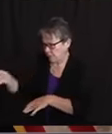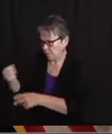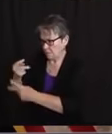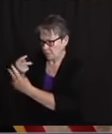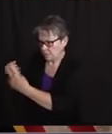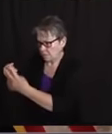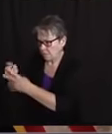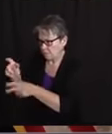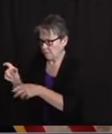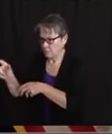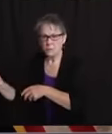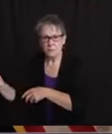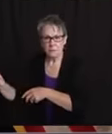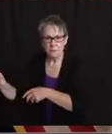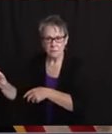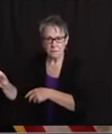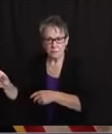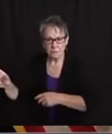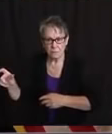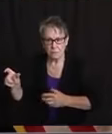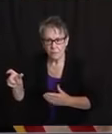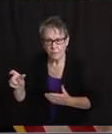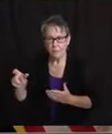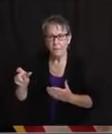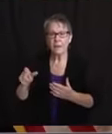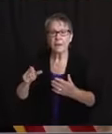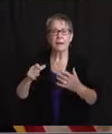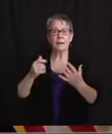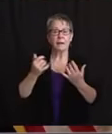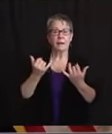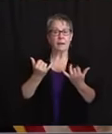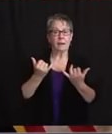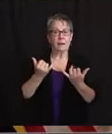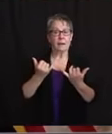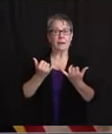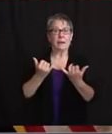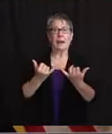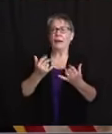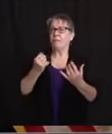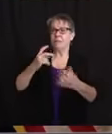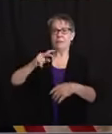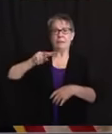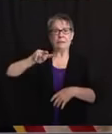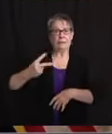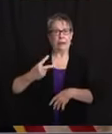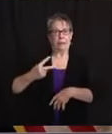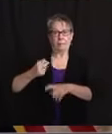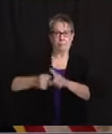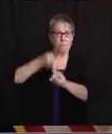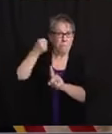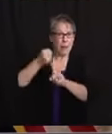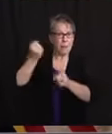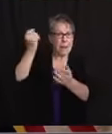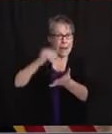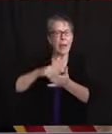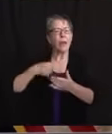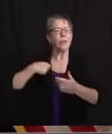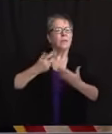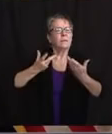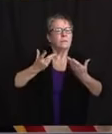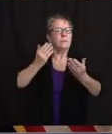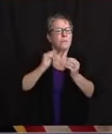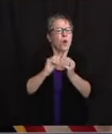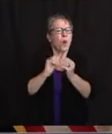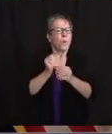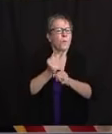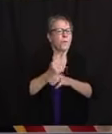had been prepared in the past for second waves of things like H1N1. And again, I don't want anyone out there to think we can